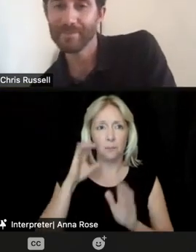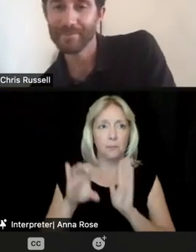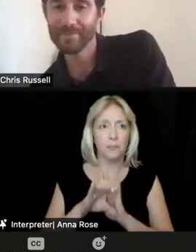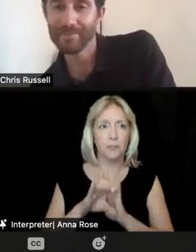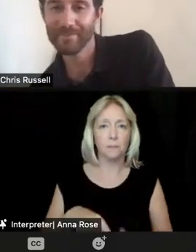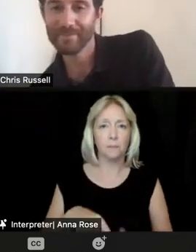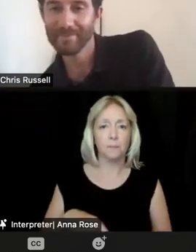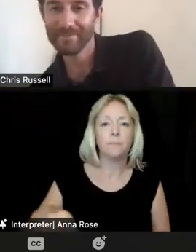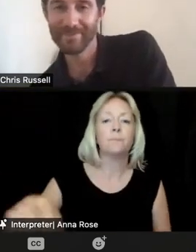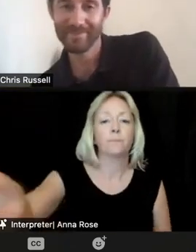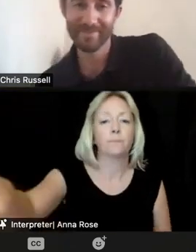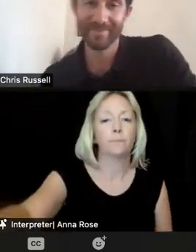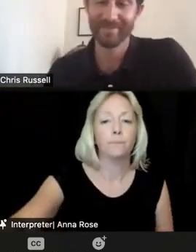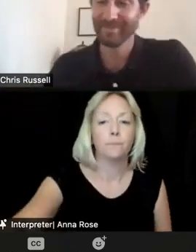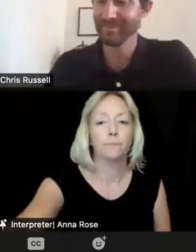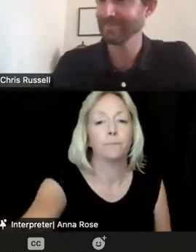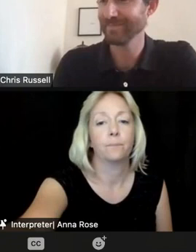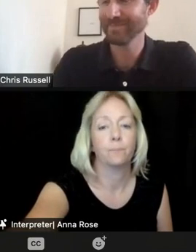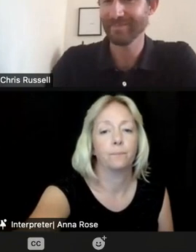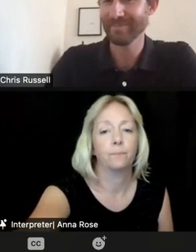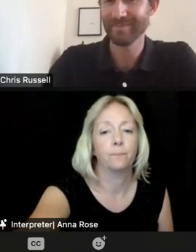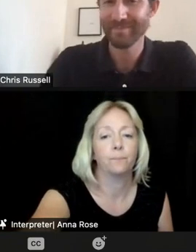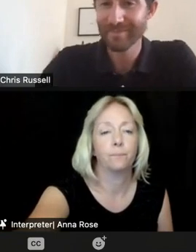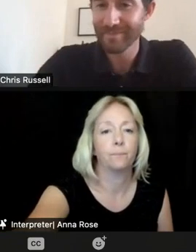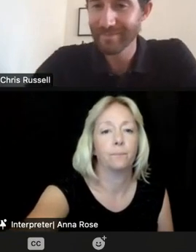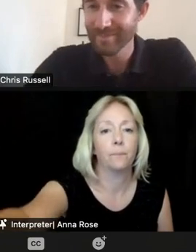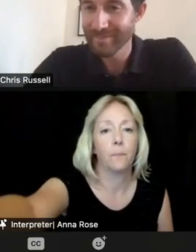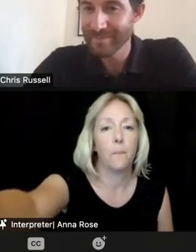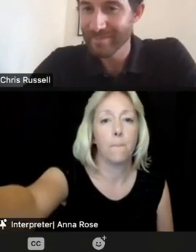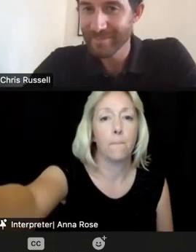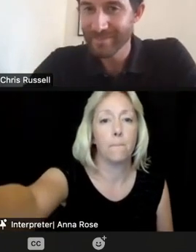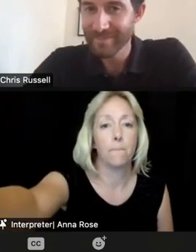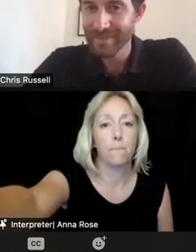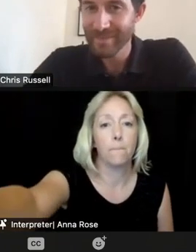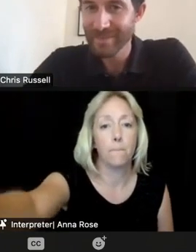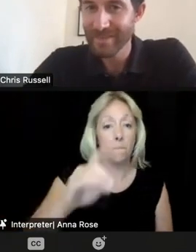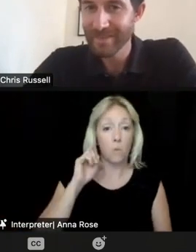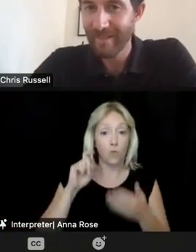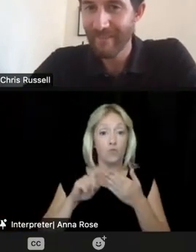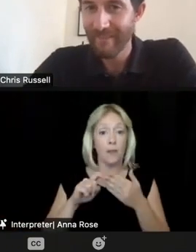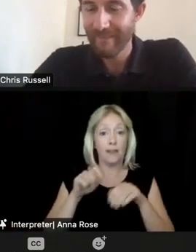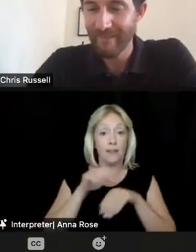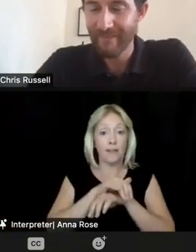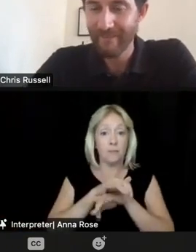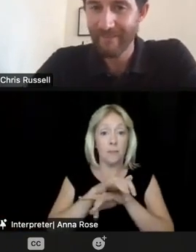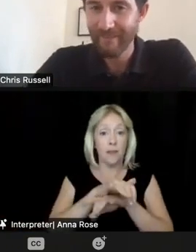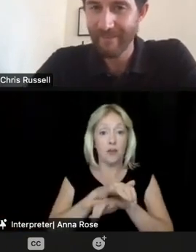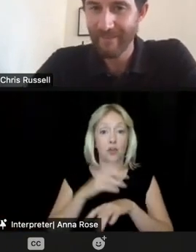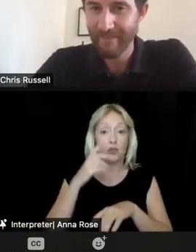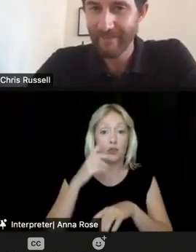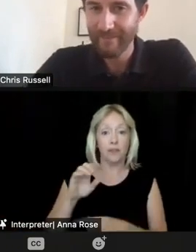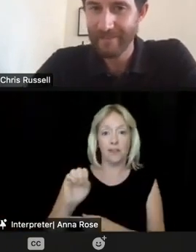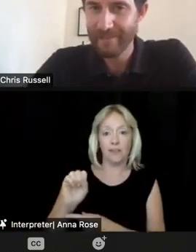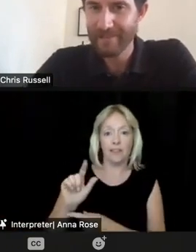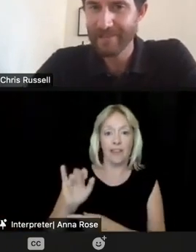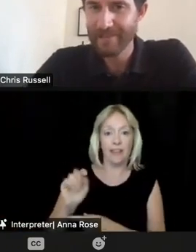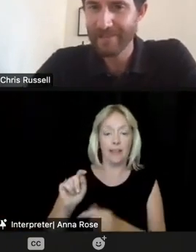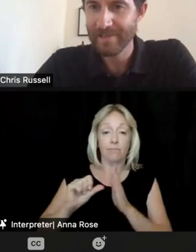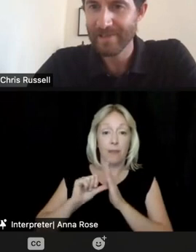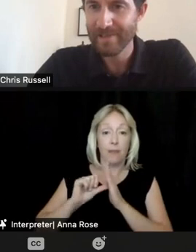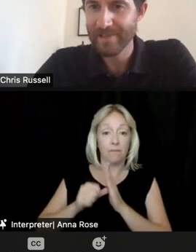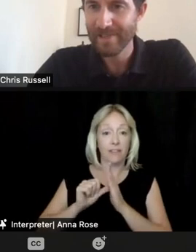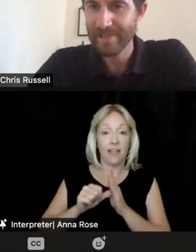For the sake of time, yeah. So everybody's gonna people are likely gonna get the spider, of course, because there's our salient features. What are we seeing? We're